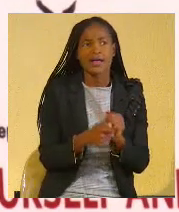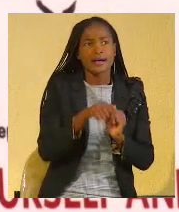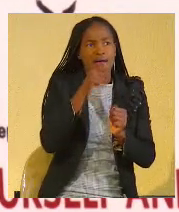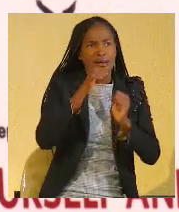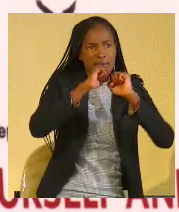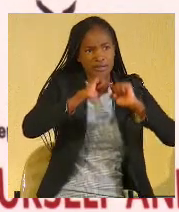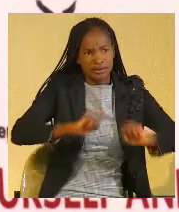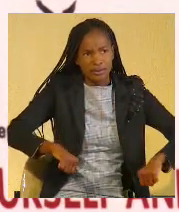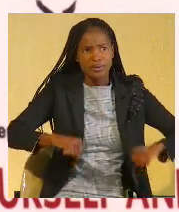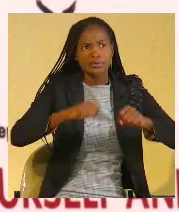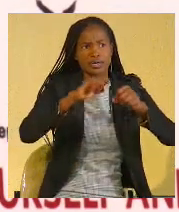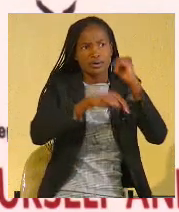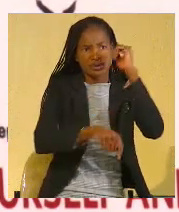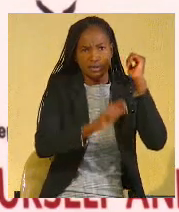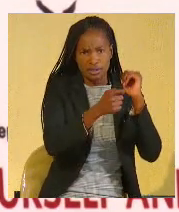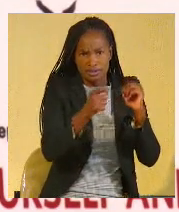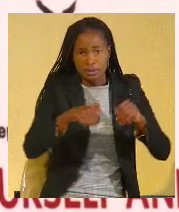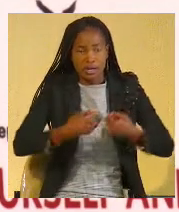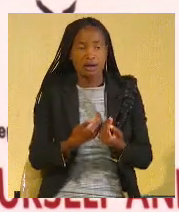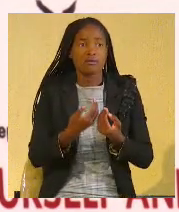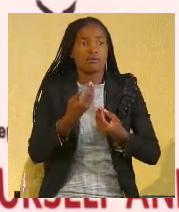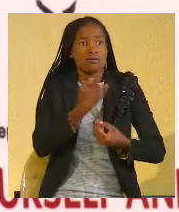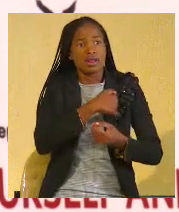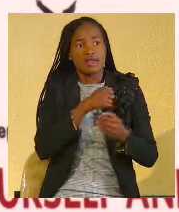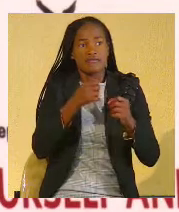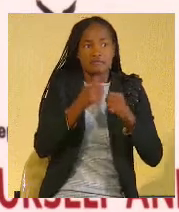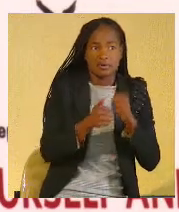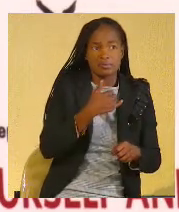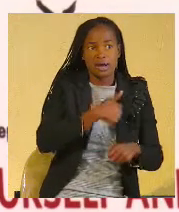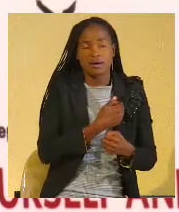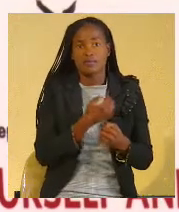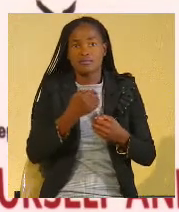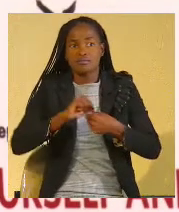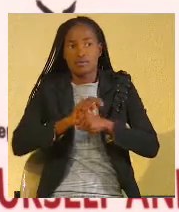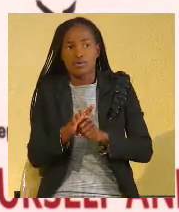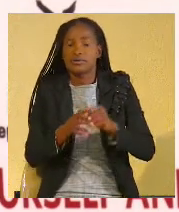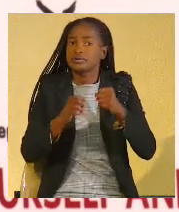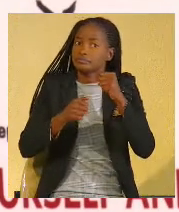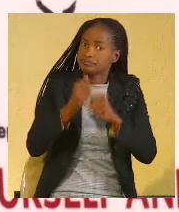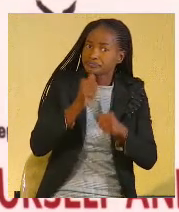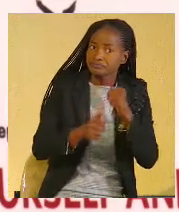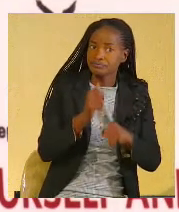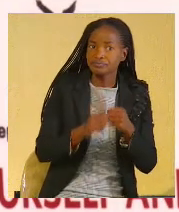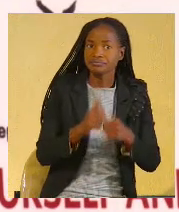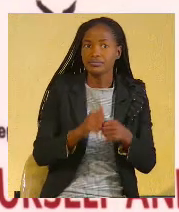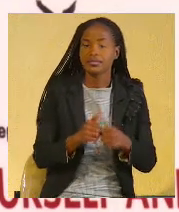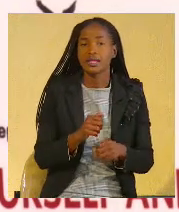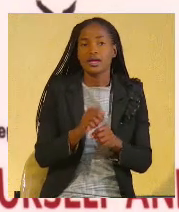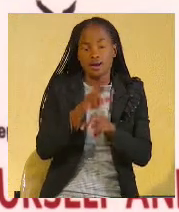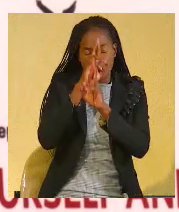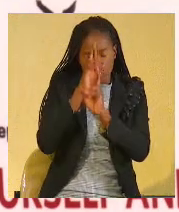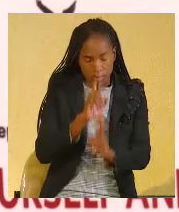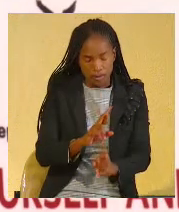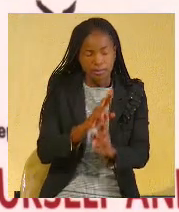decisions will have in the way we are going to govern our affairs as we fight the pandemic. I therefore now call Honorable Dr. Pea Mushalenga, who